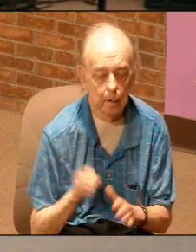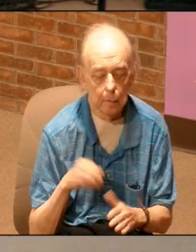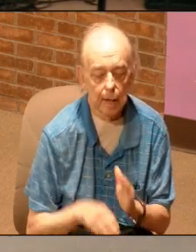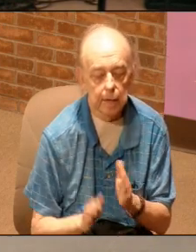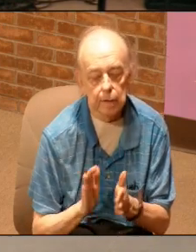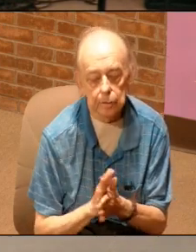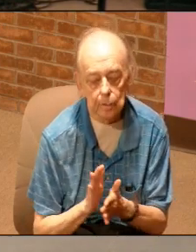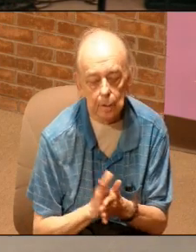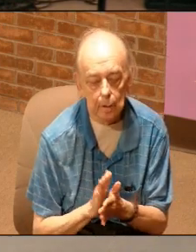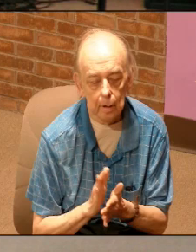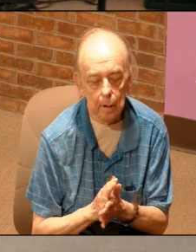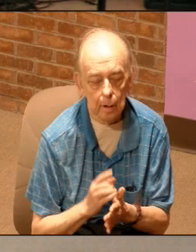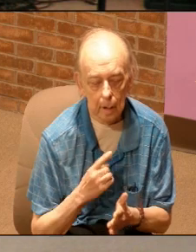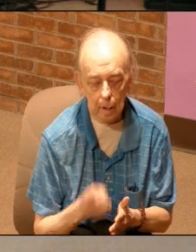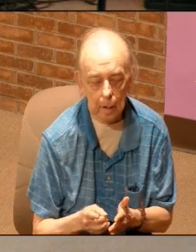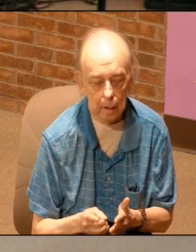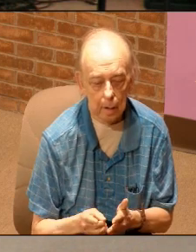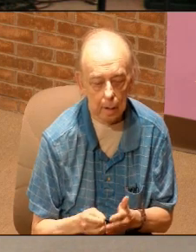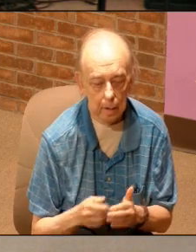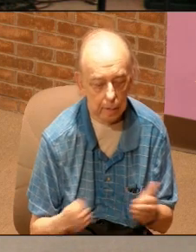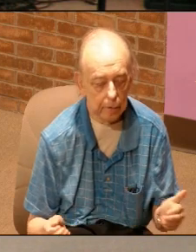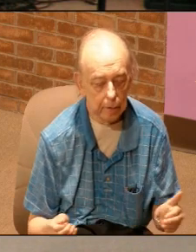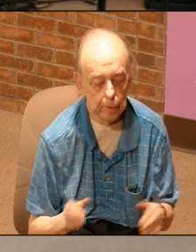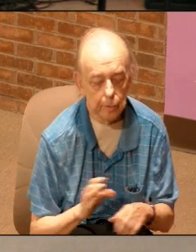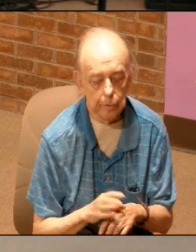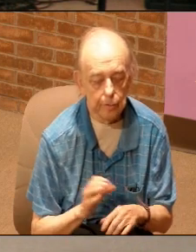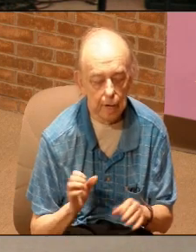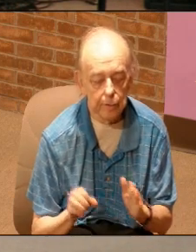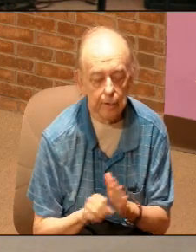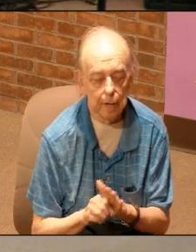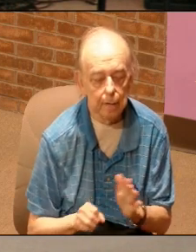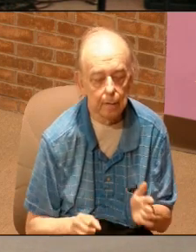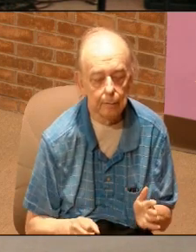in the schools. And they're saying that's a separation of church and state.